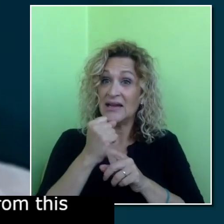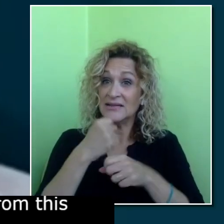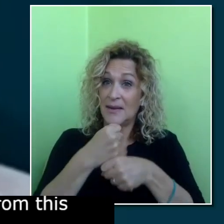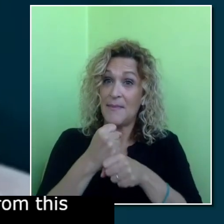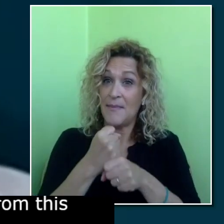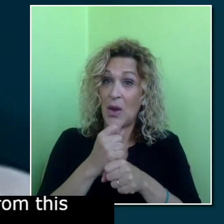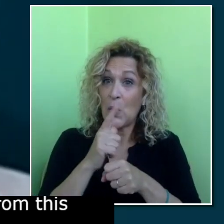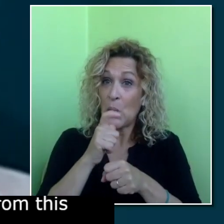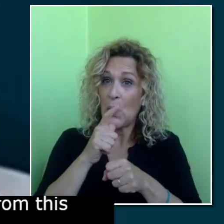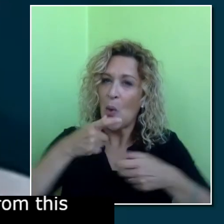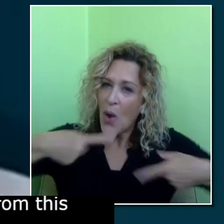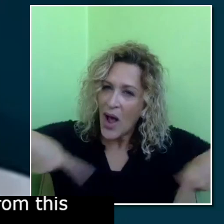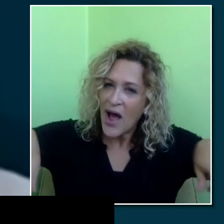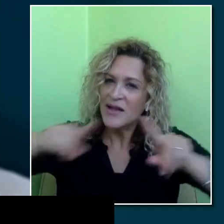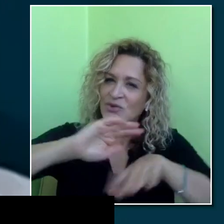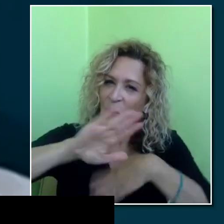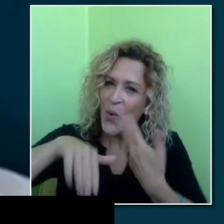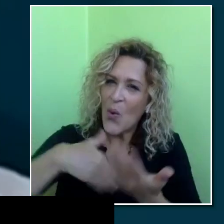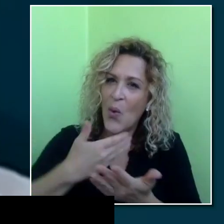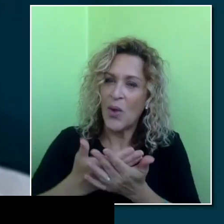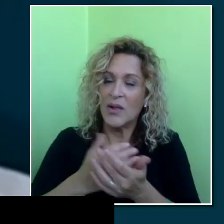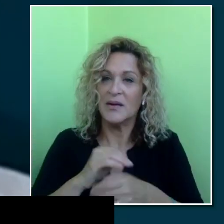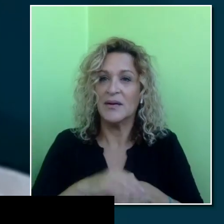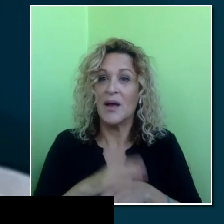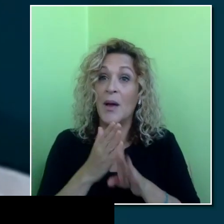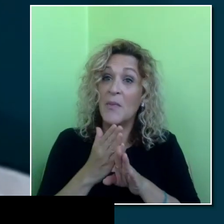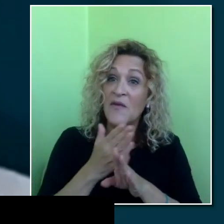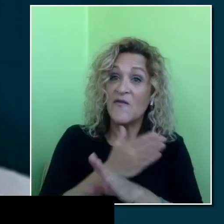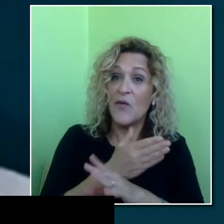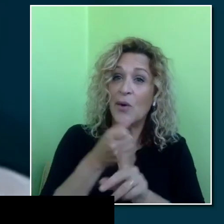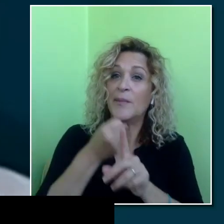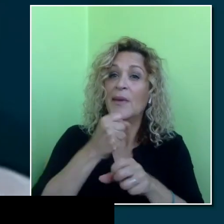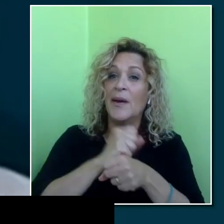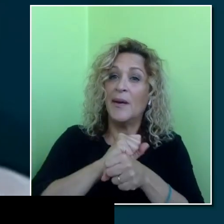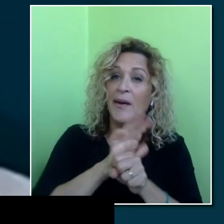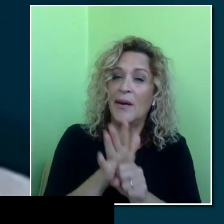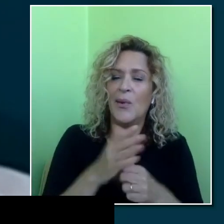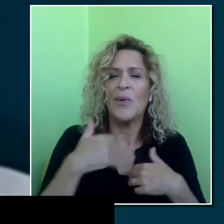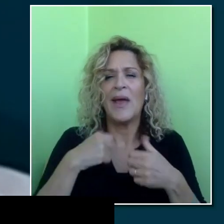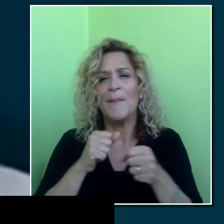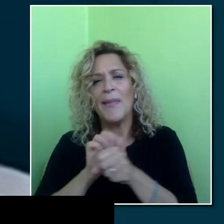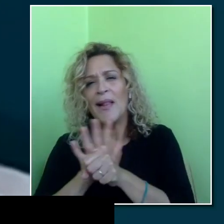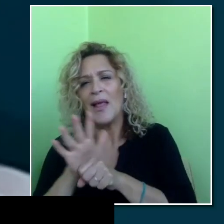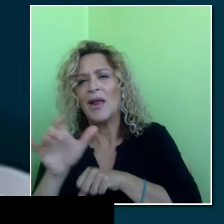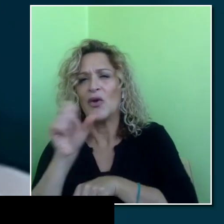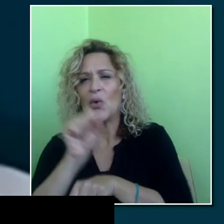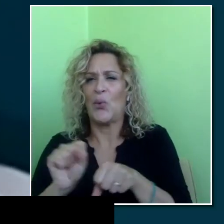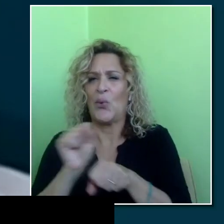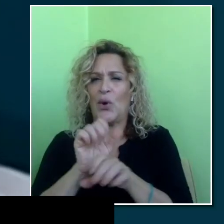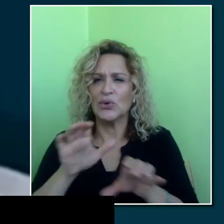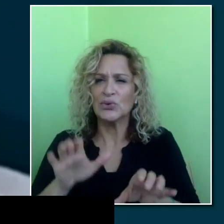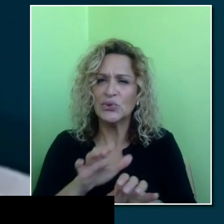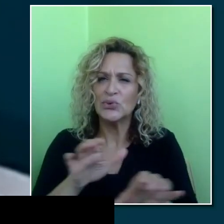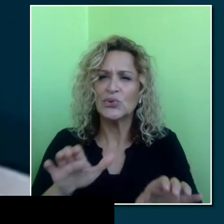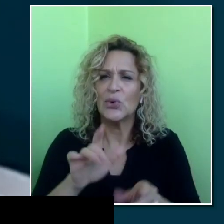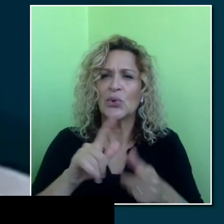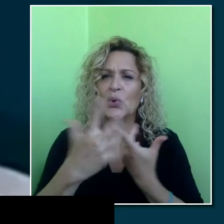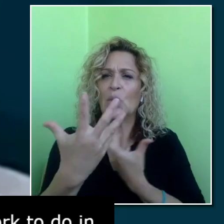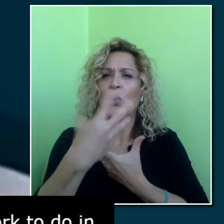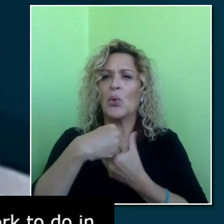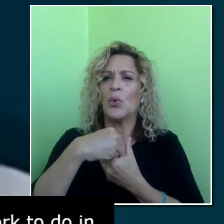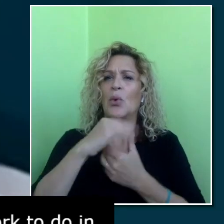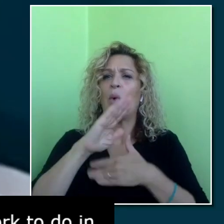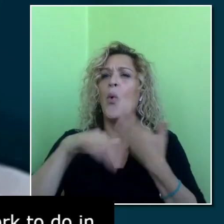we had plenty of work to do in order to include all members of society by making sure our technologies are